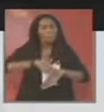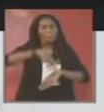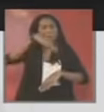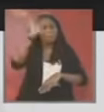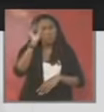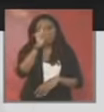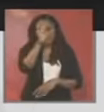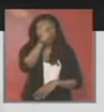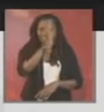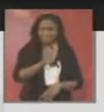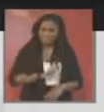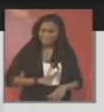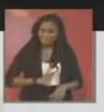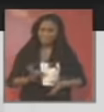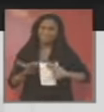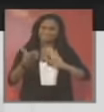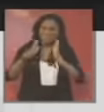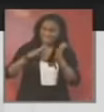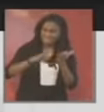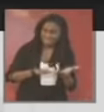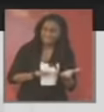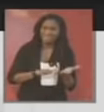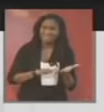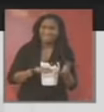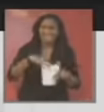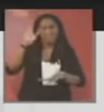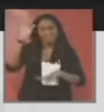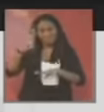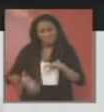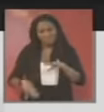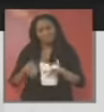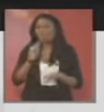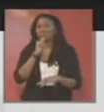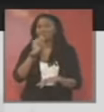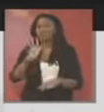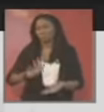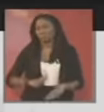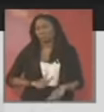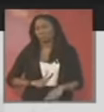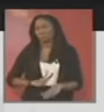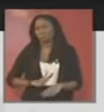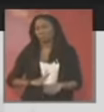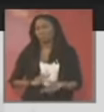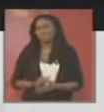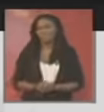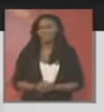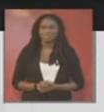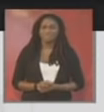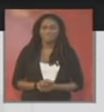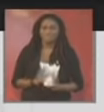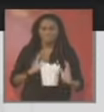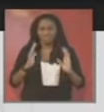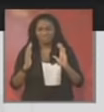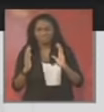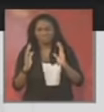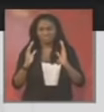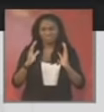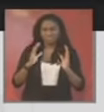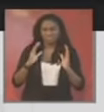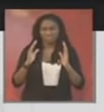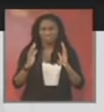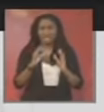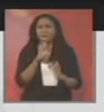just about 74 to 75, three-quarters of the fatalities being among men, and the majority of them